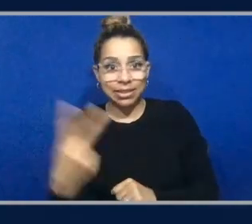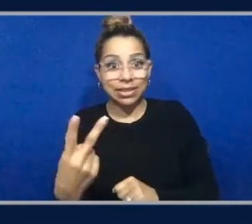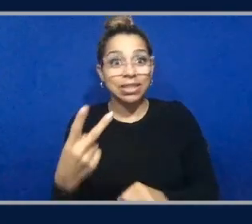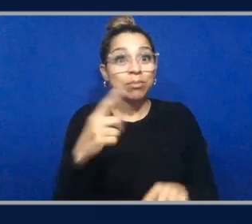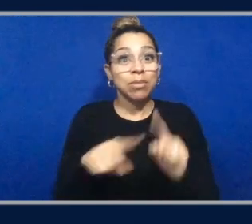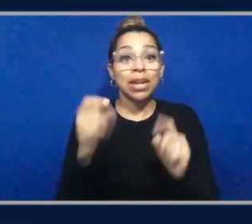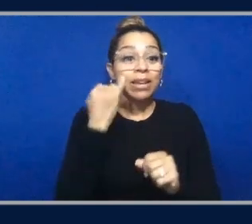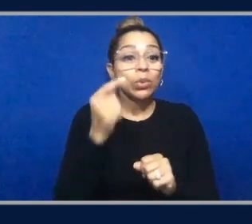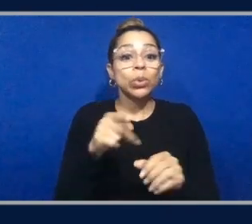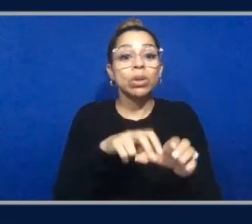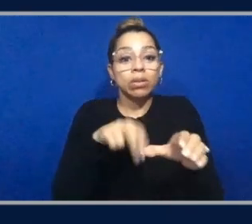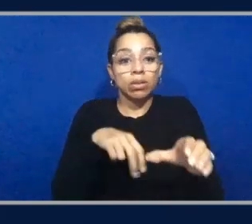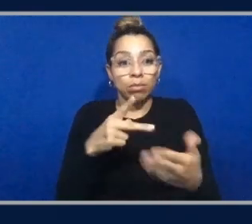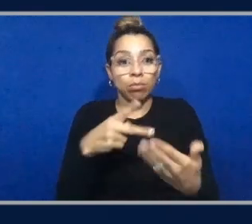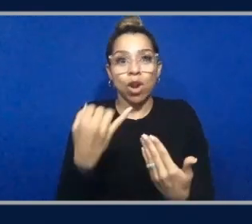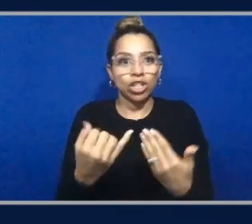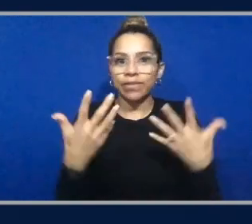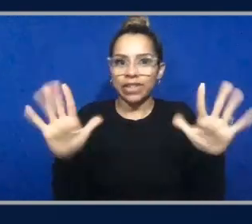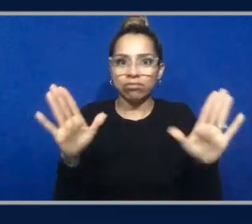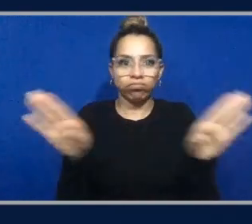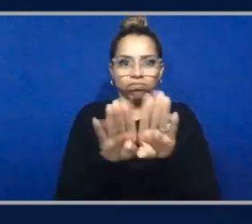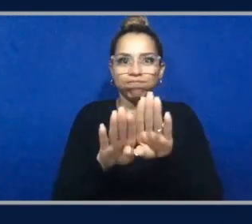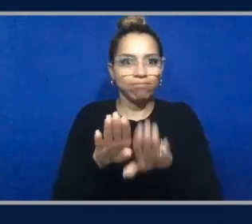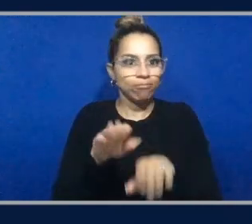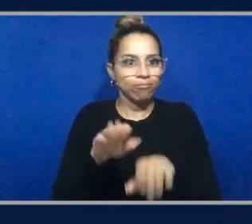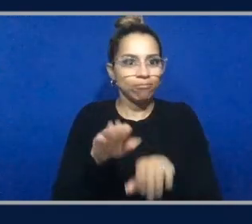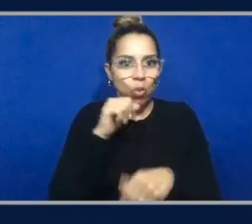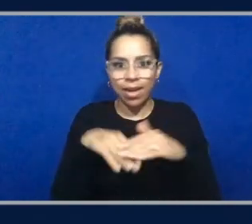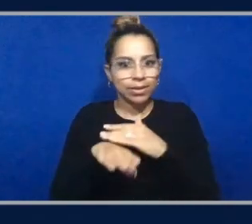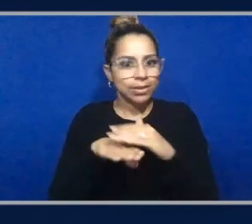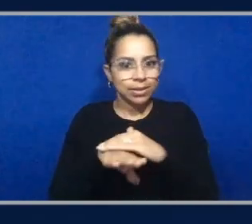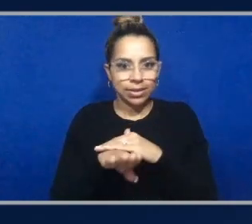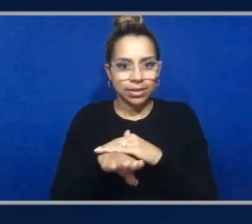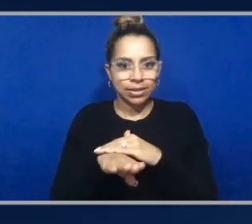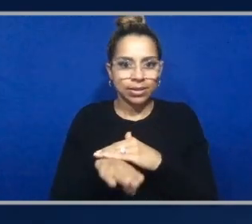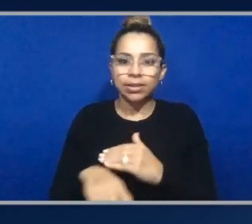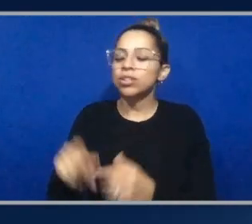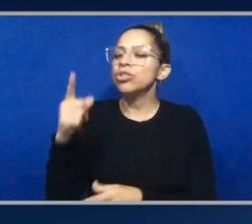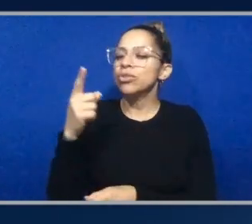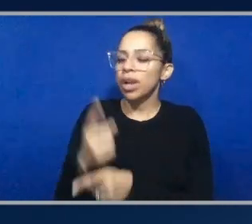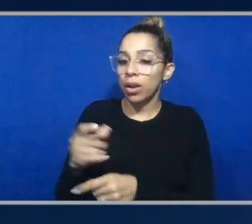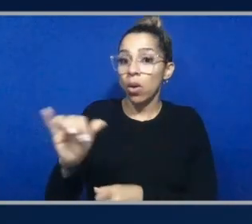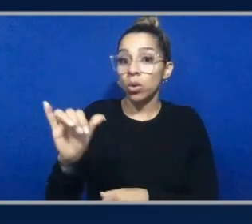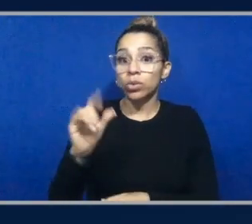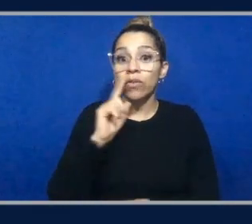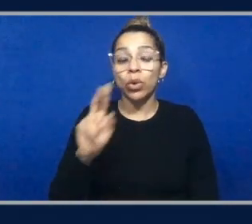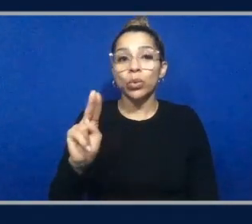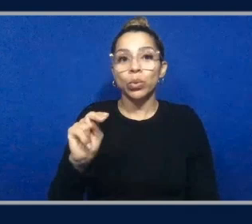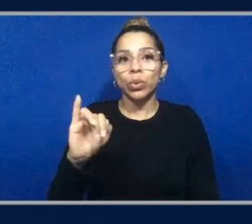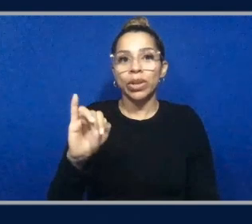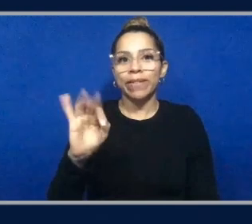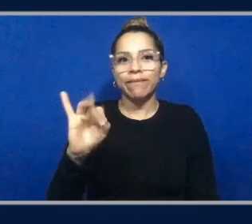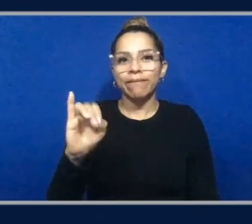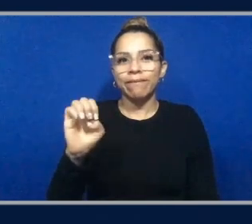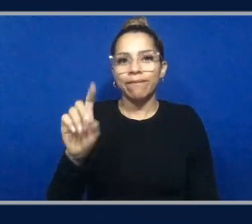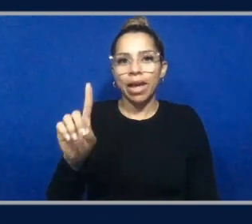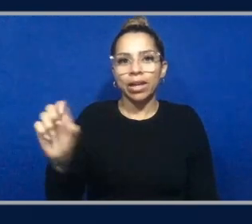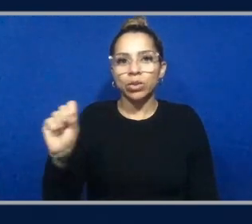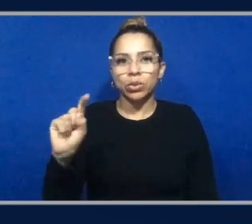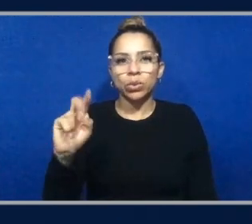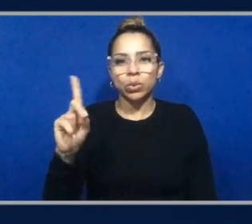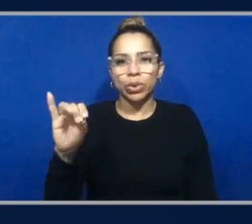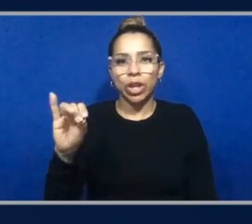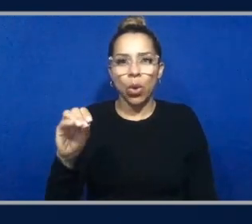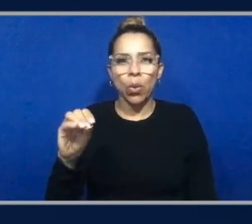access. Right. And another thing that we did on Unified Studio is identity is a big deal for us.